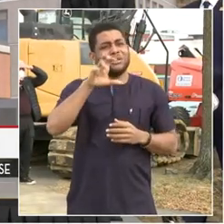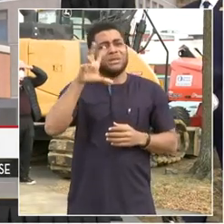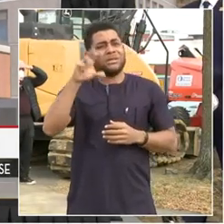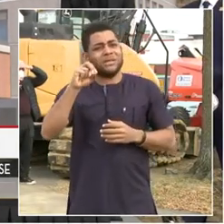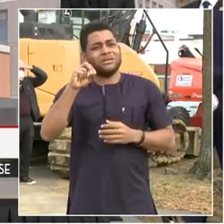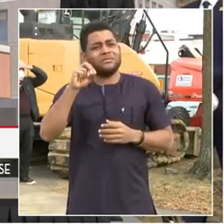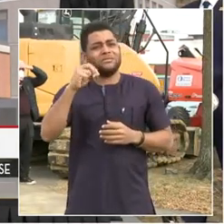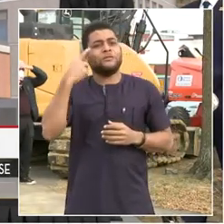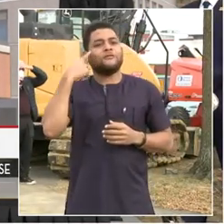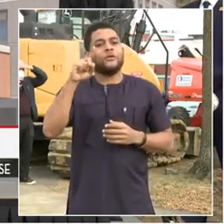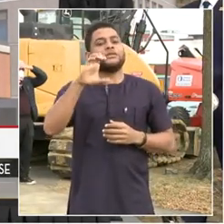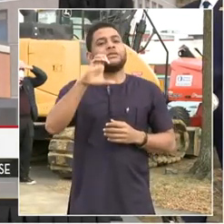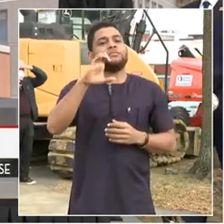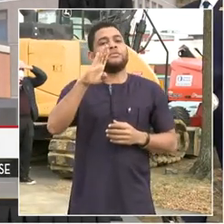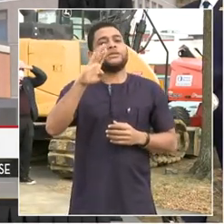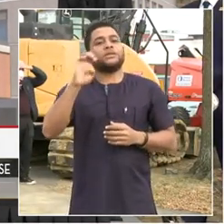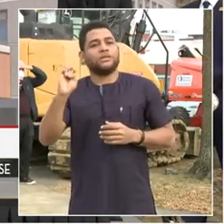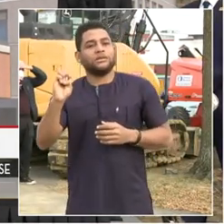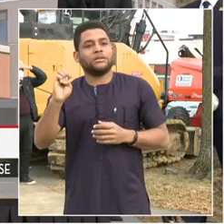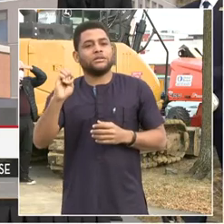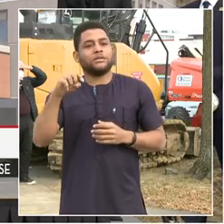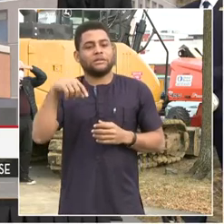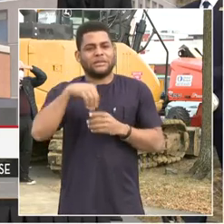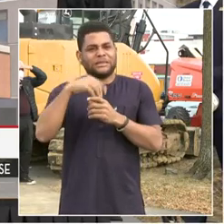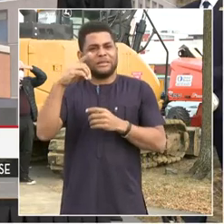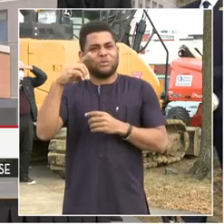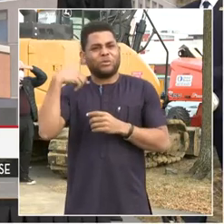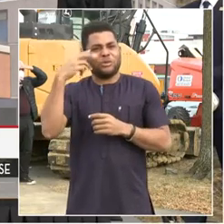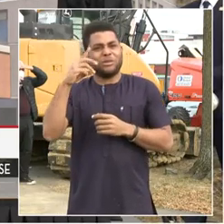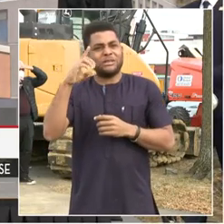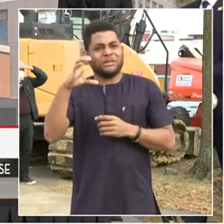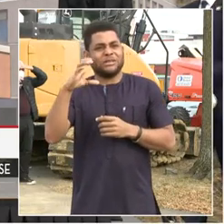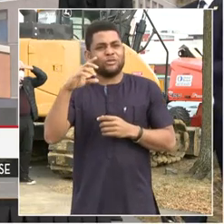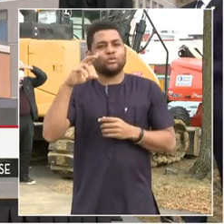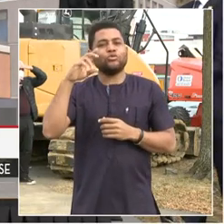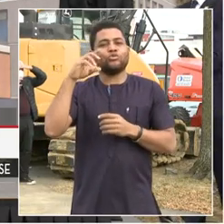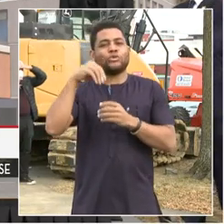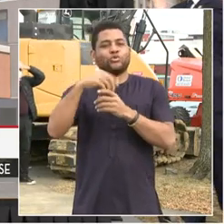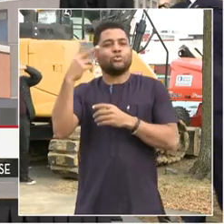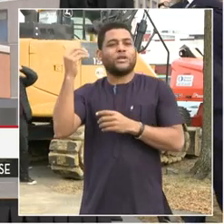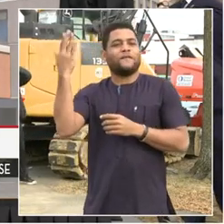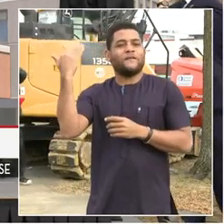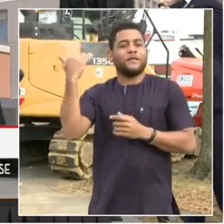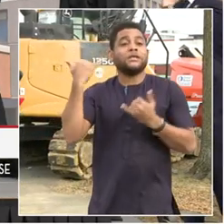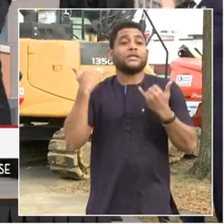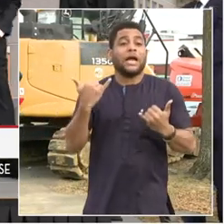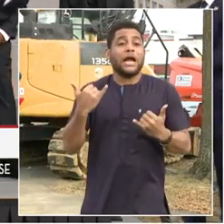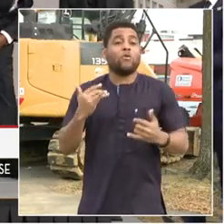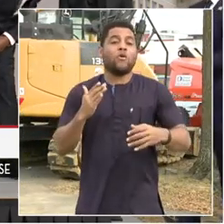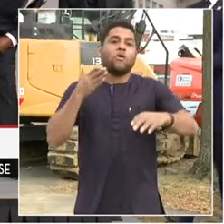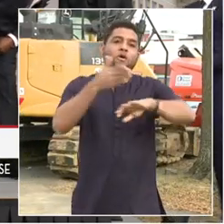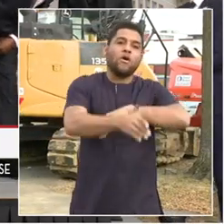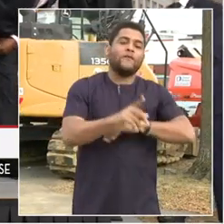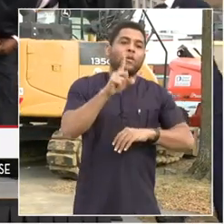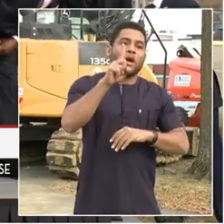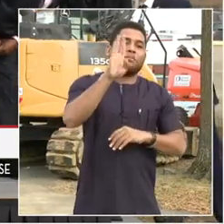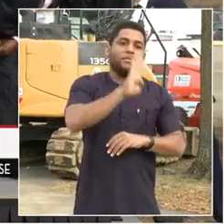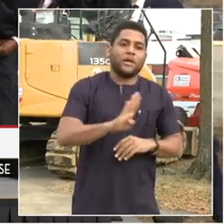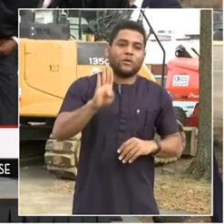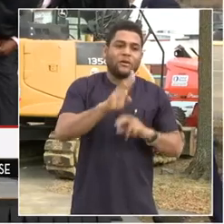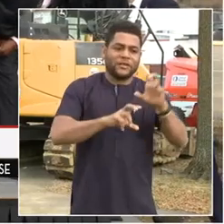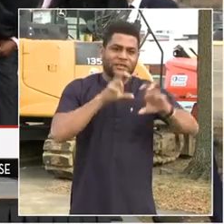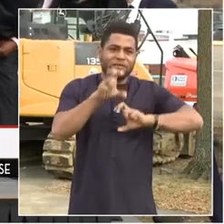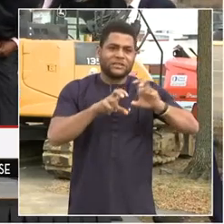of Columbia in 2015, to spending over $1 billion with our CBEs in